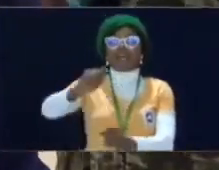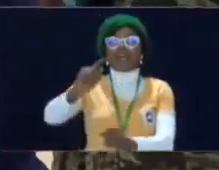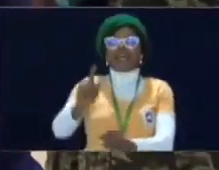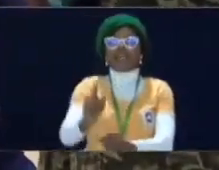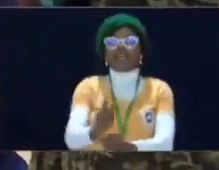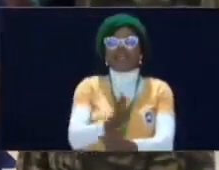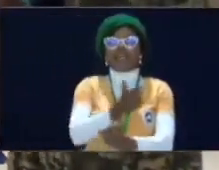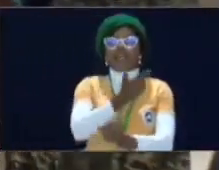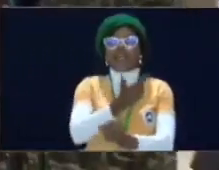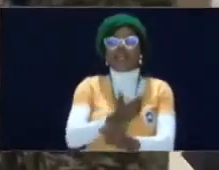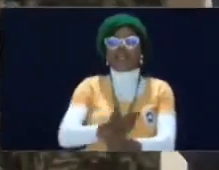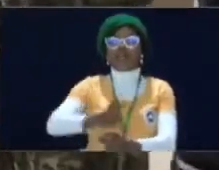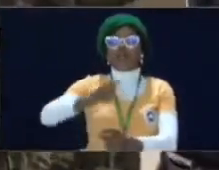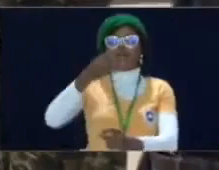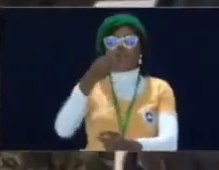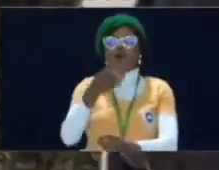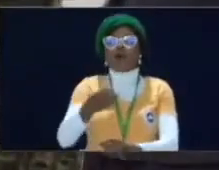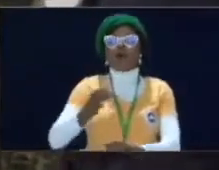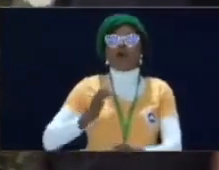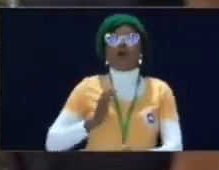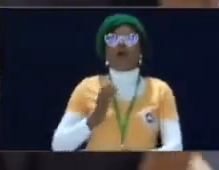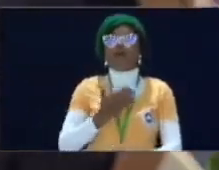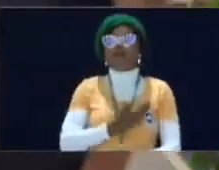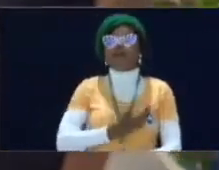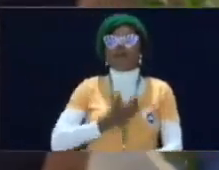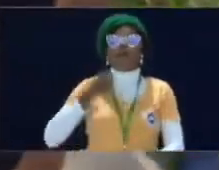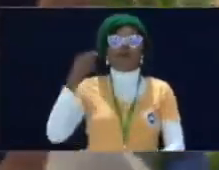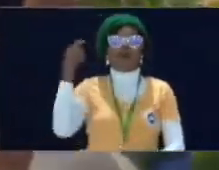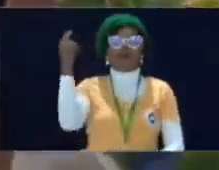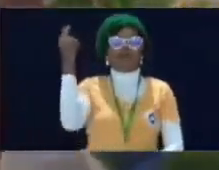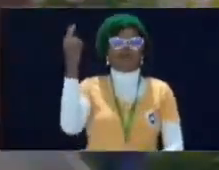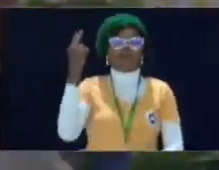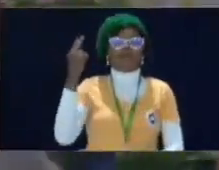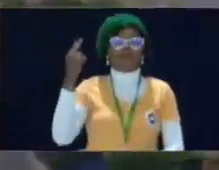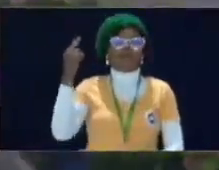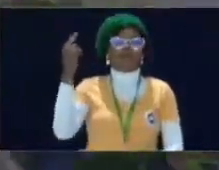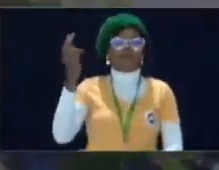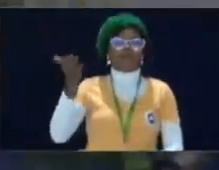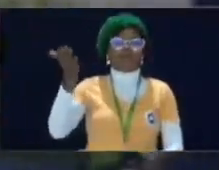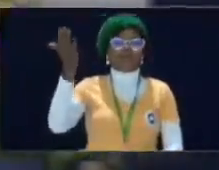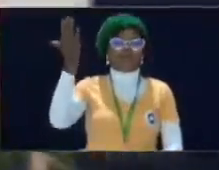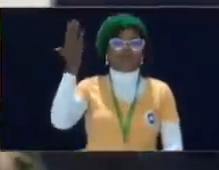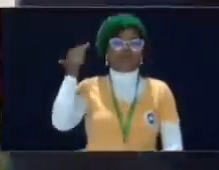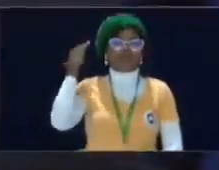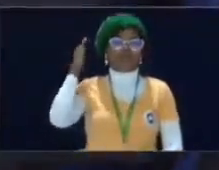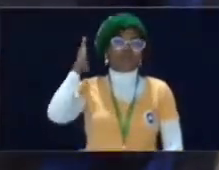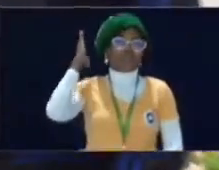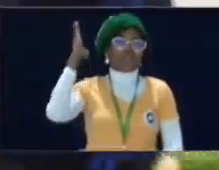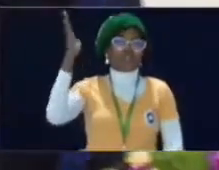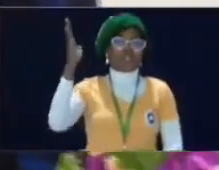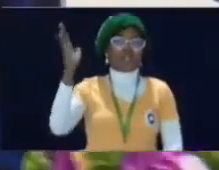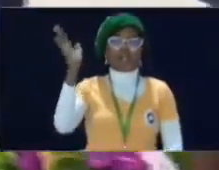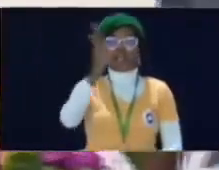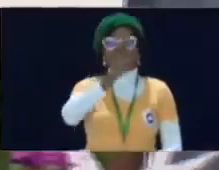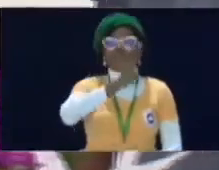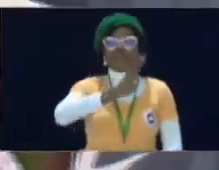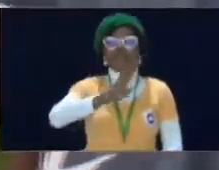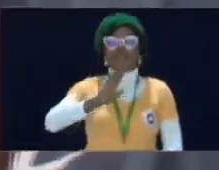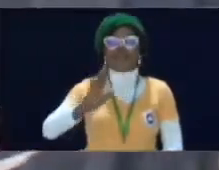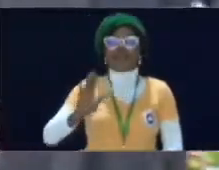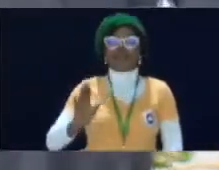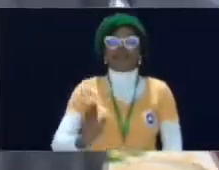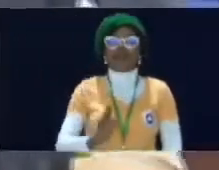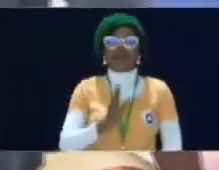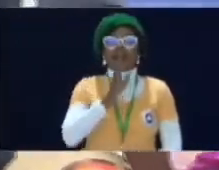the L for here but shall